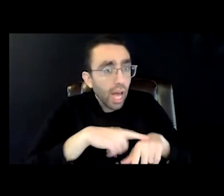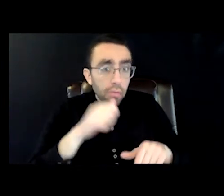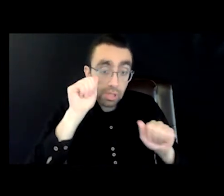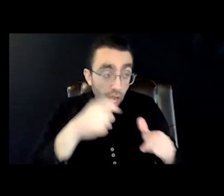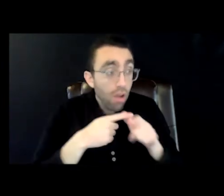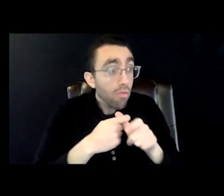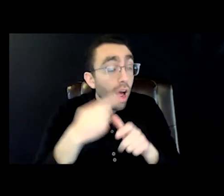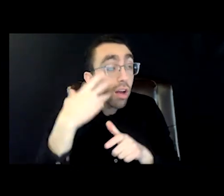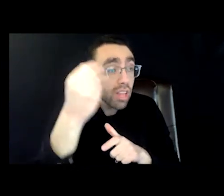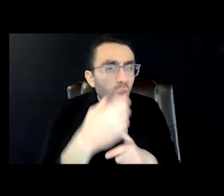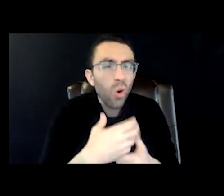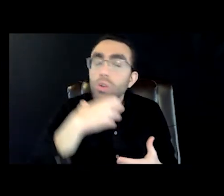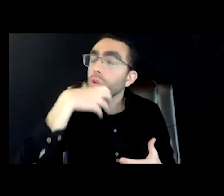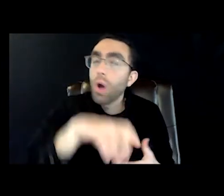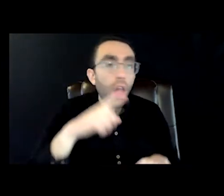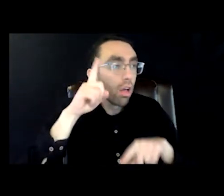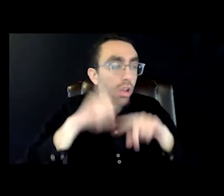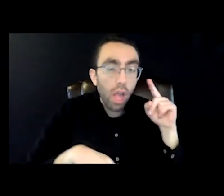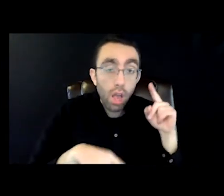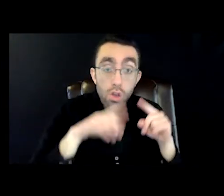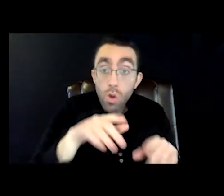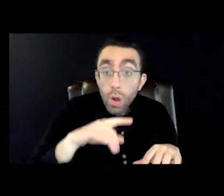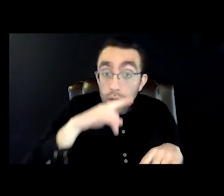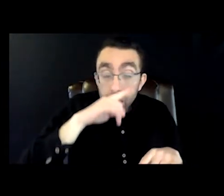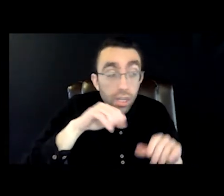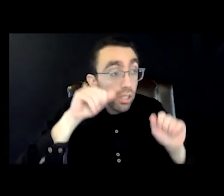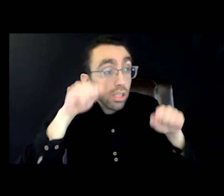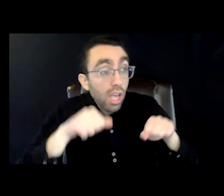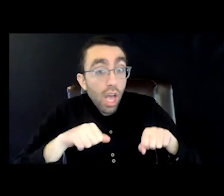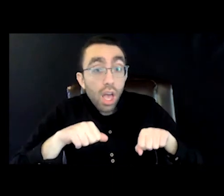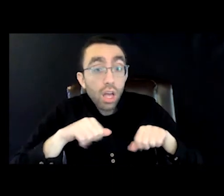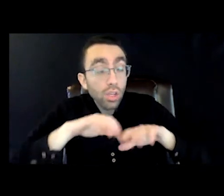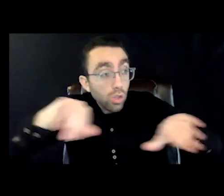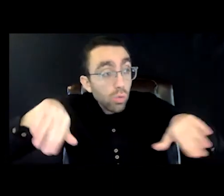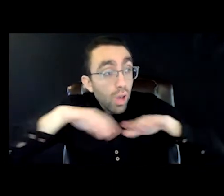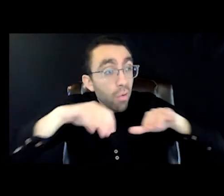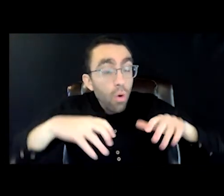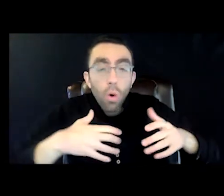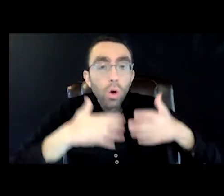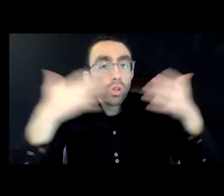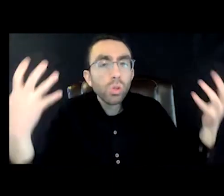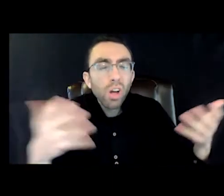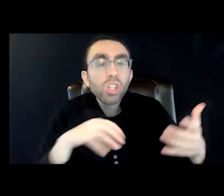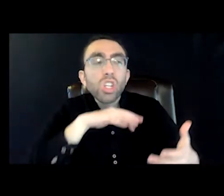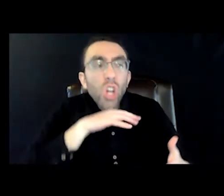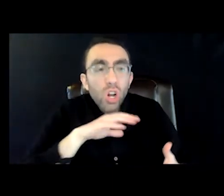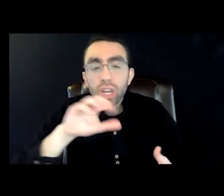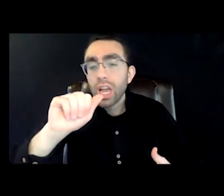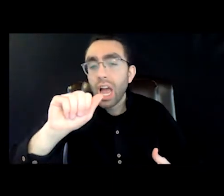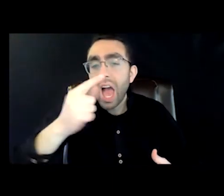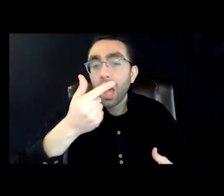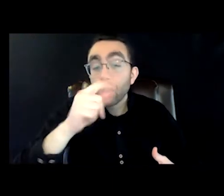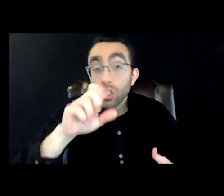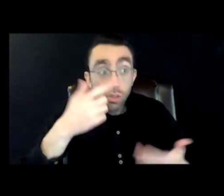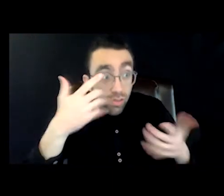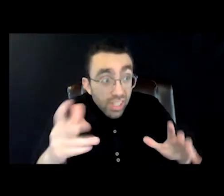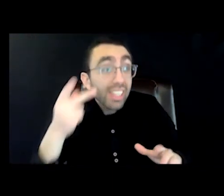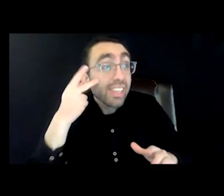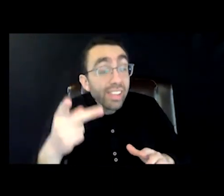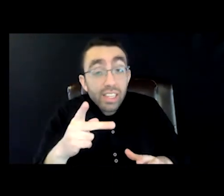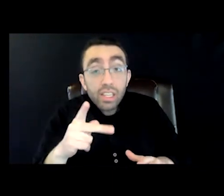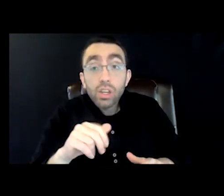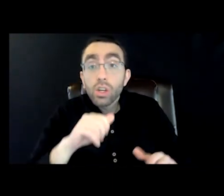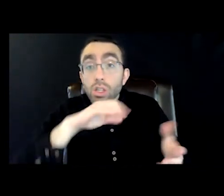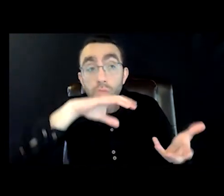hot? Are your kids able to swim in the lake, or is there too much algae? Is your neighborhood too polluted? Did you see the smoke from the